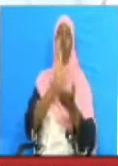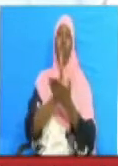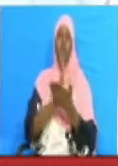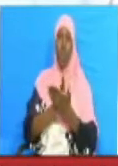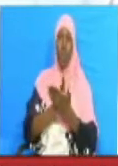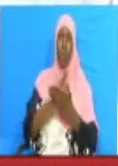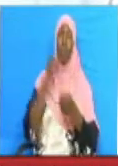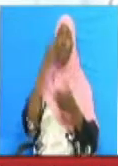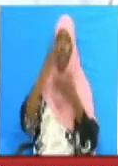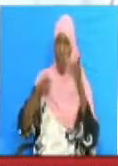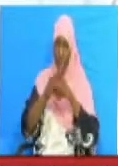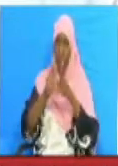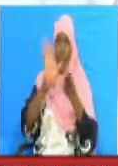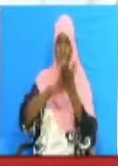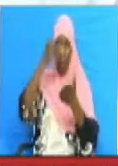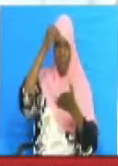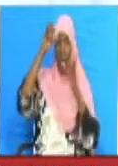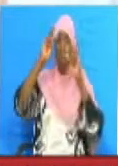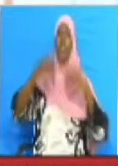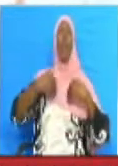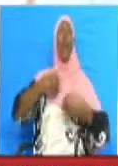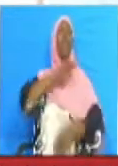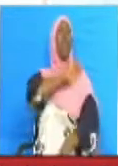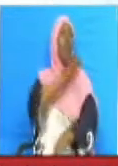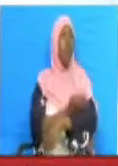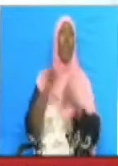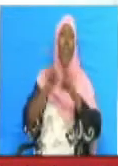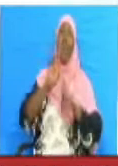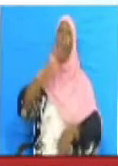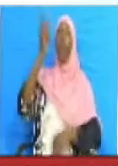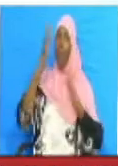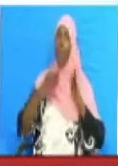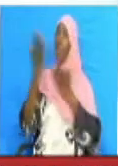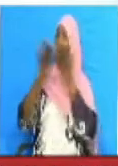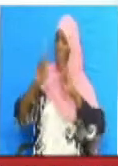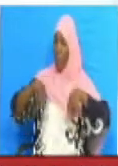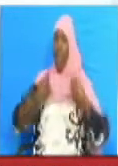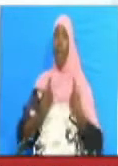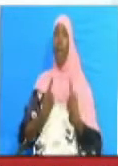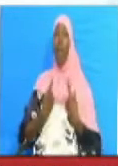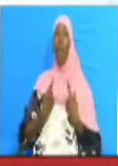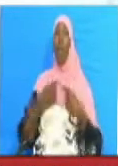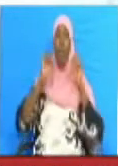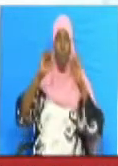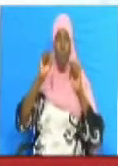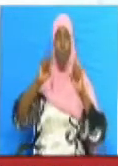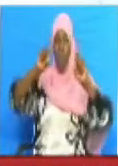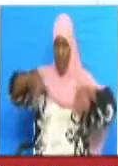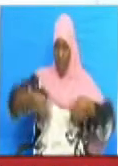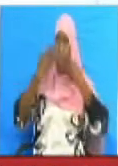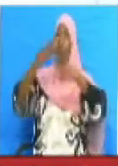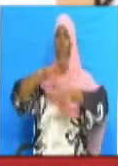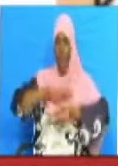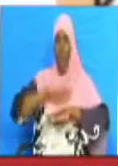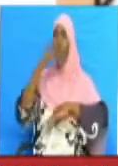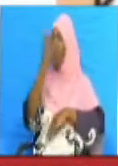learned that we do have the capability as Kenyans to serve ourselves. We can be self-adequate of anything